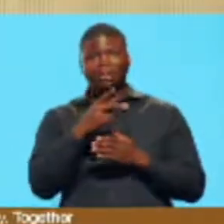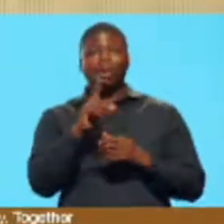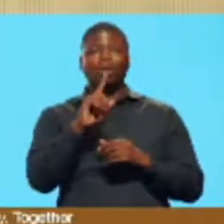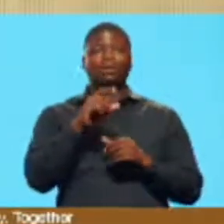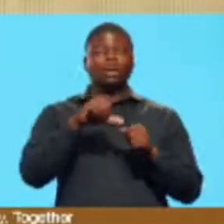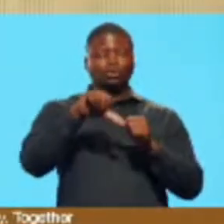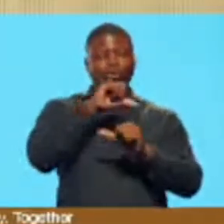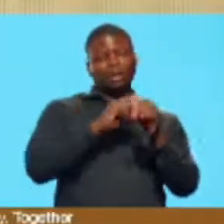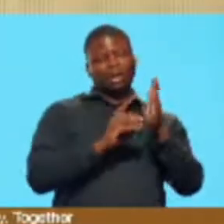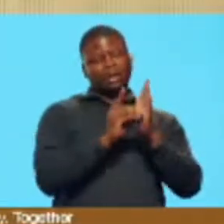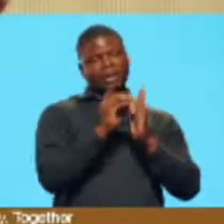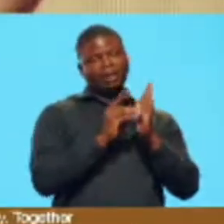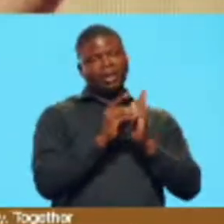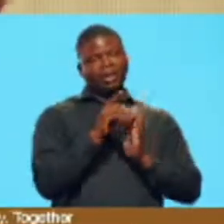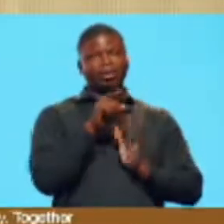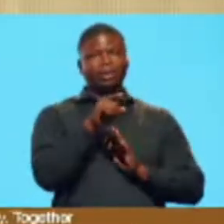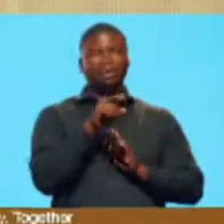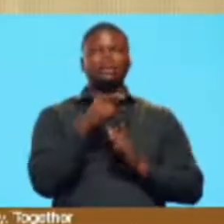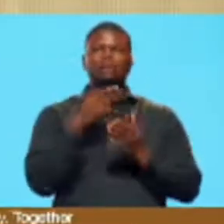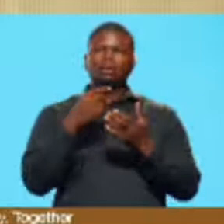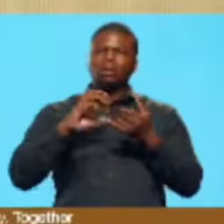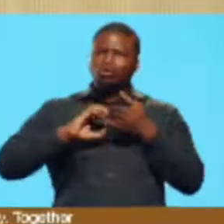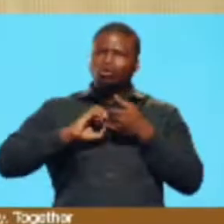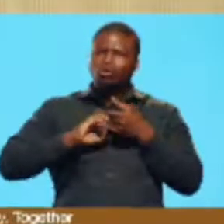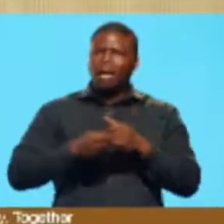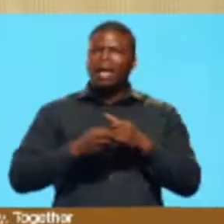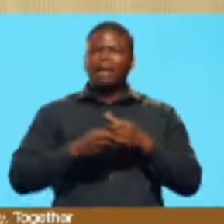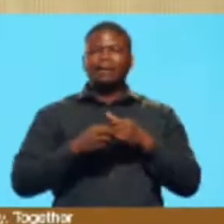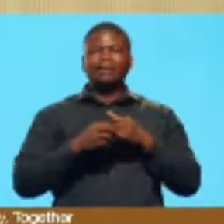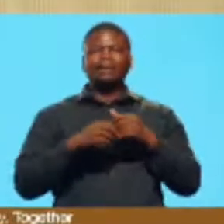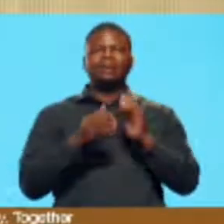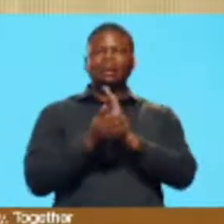to develop skills development for young people,